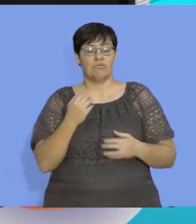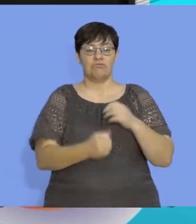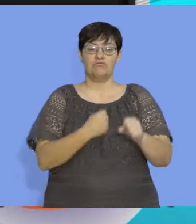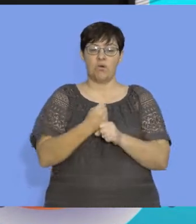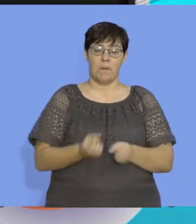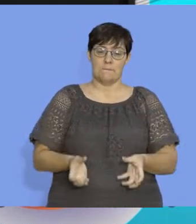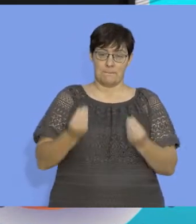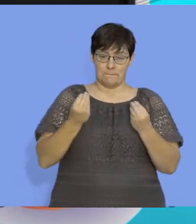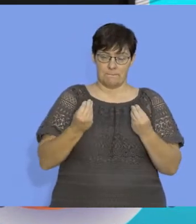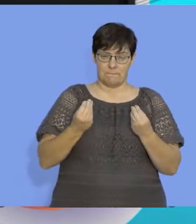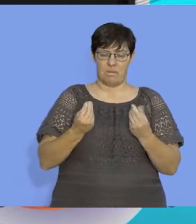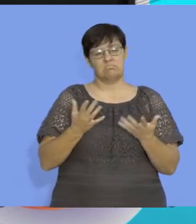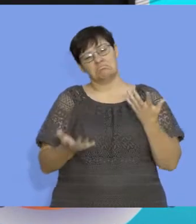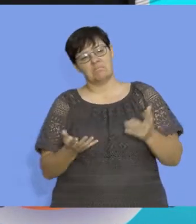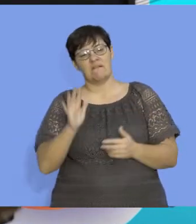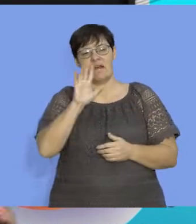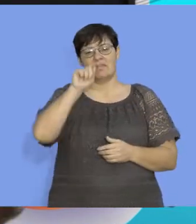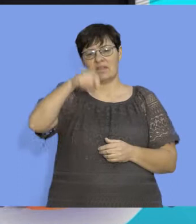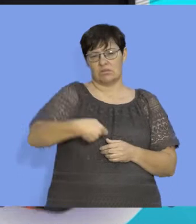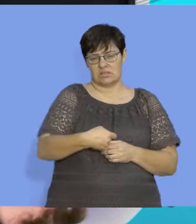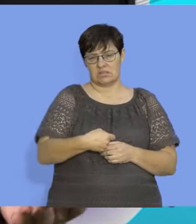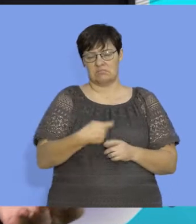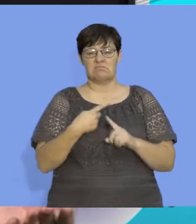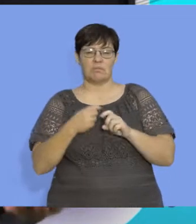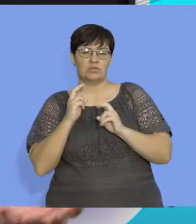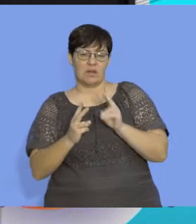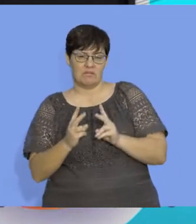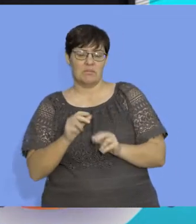the year, so obviously 5,000 times 12 will give you an